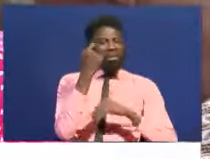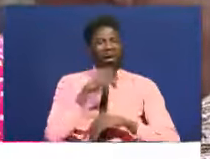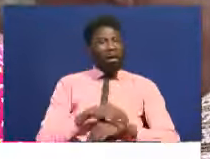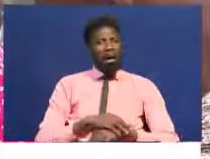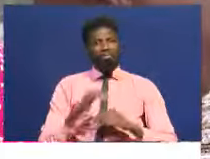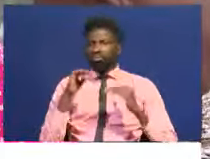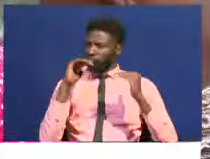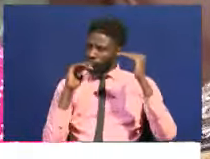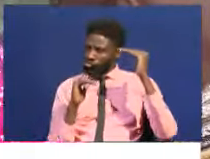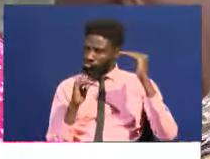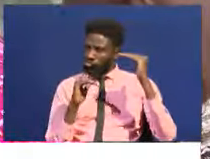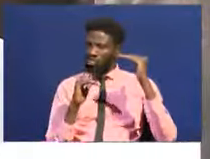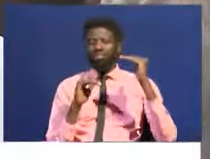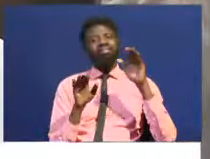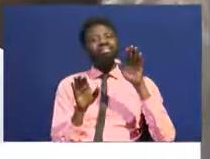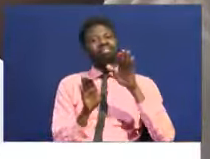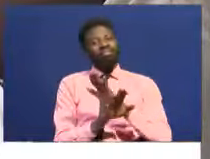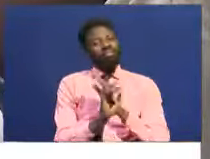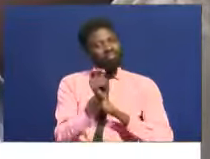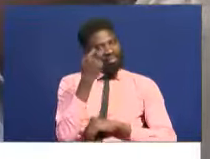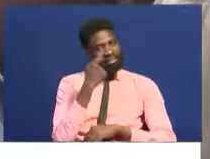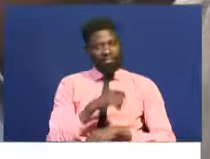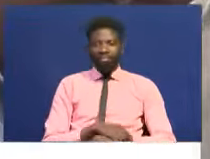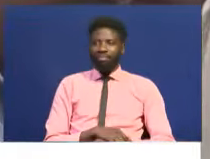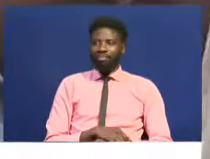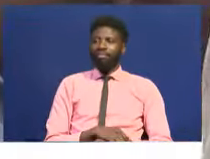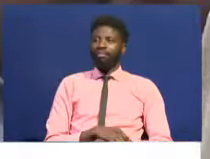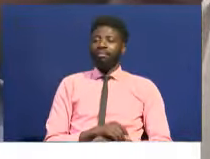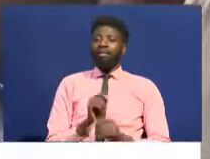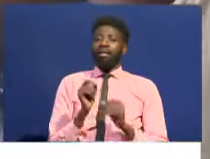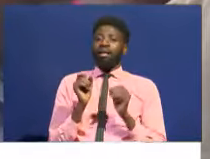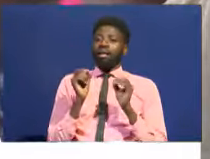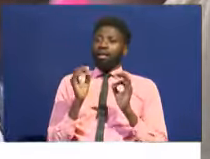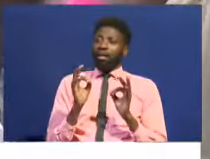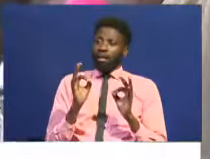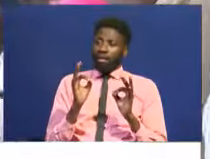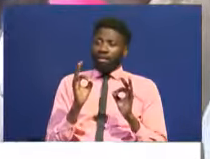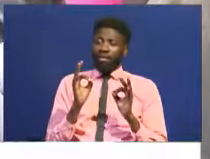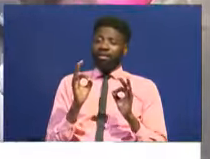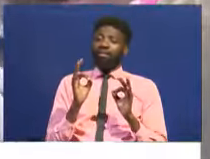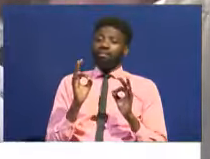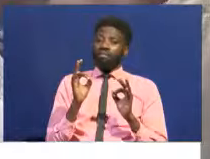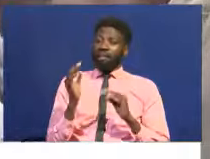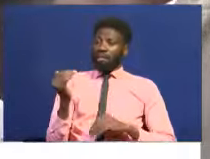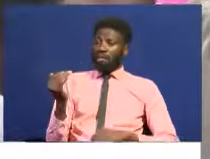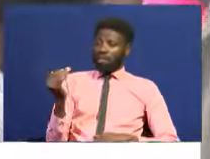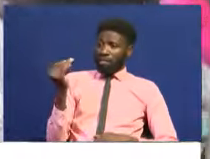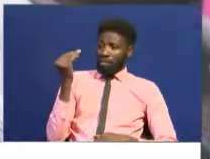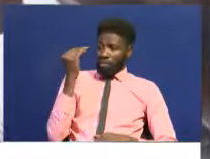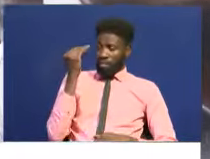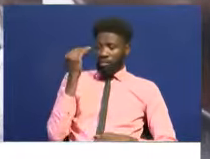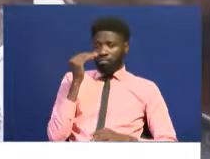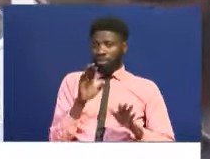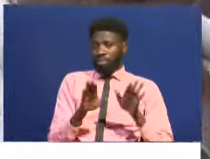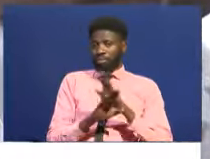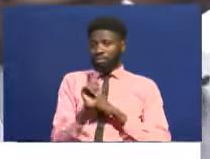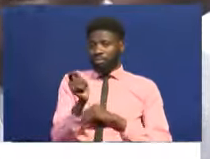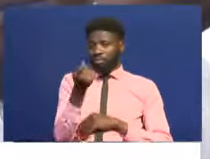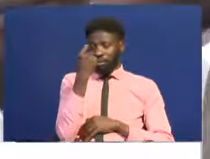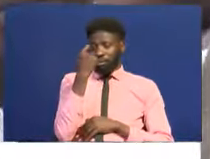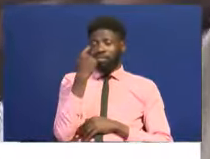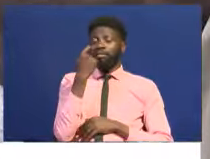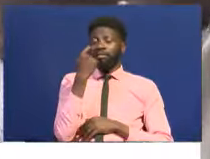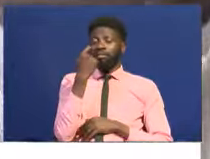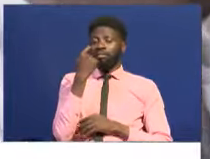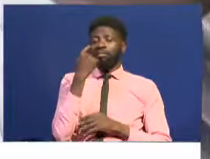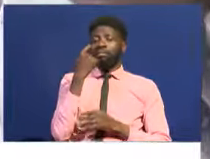co-president, you are a deputy president. If I was to be asked, we scrap this DP post, president, achaguliwe peke yake